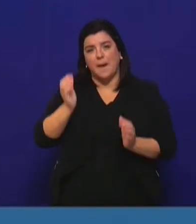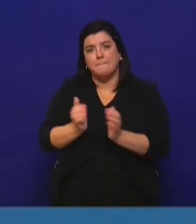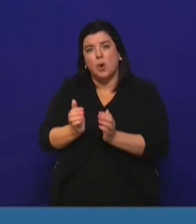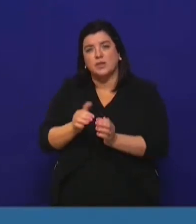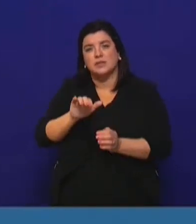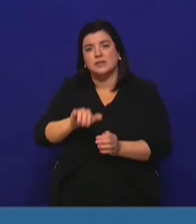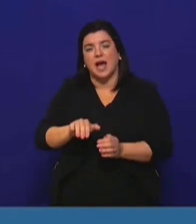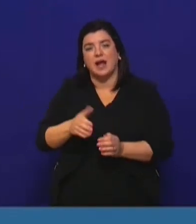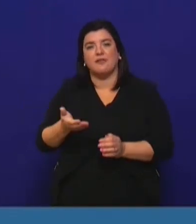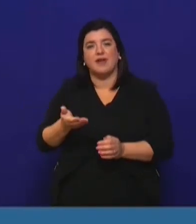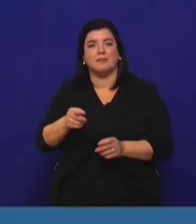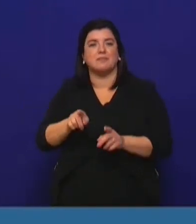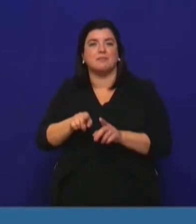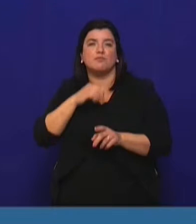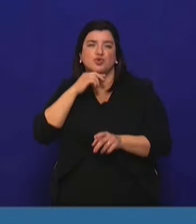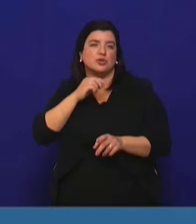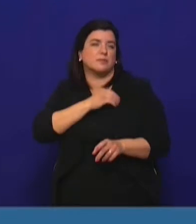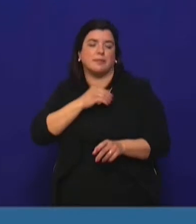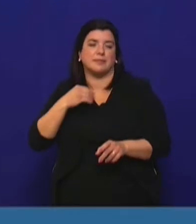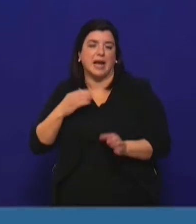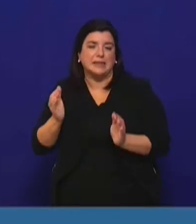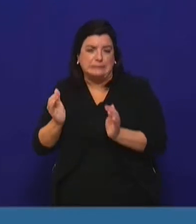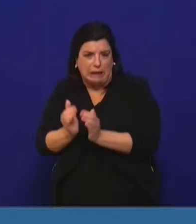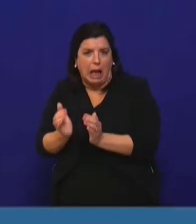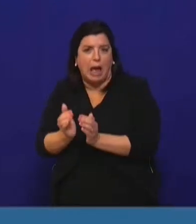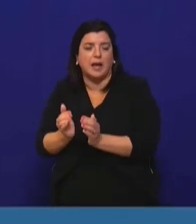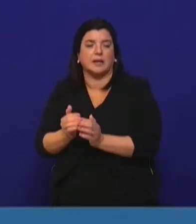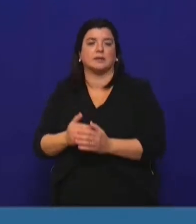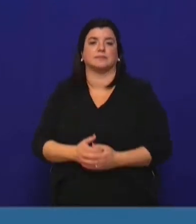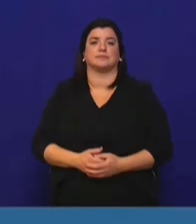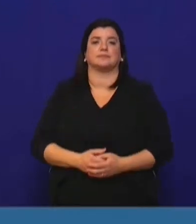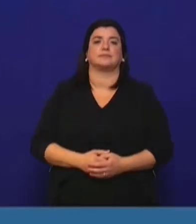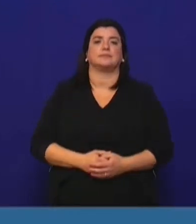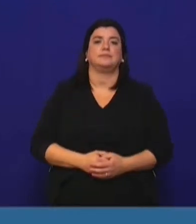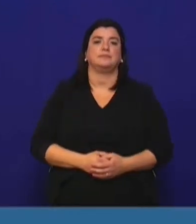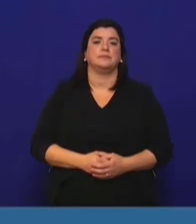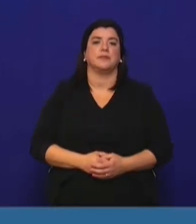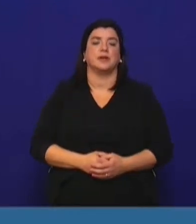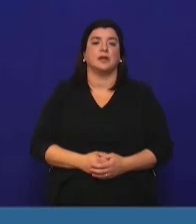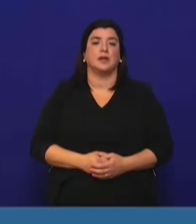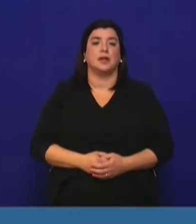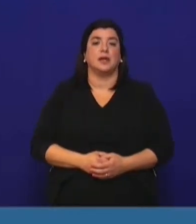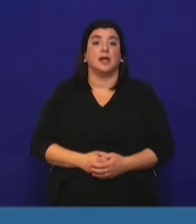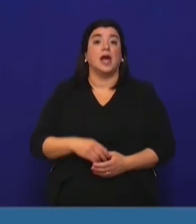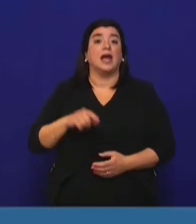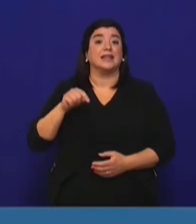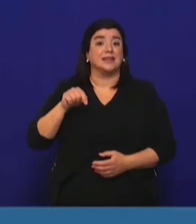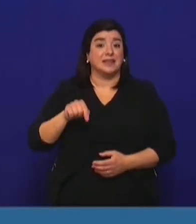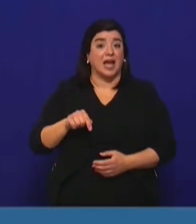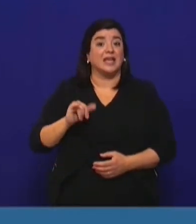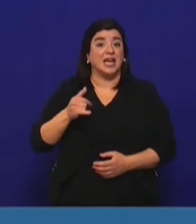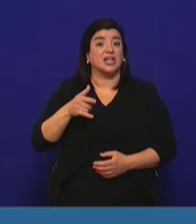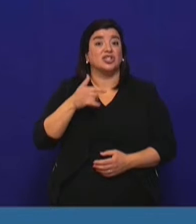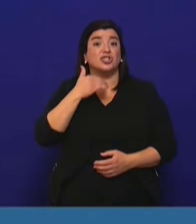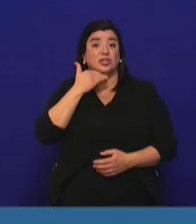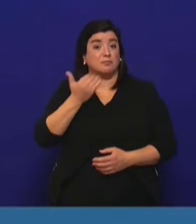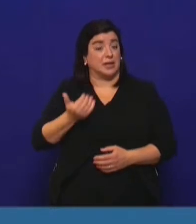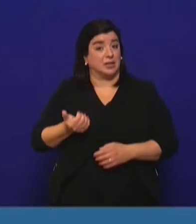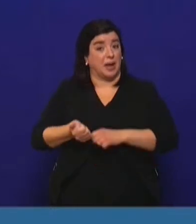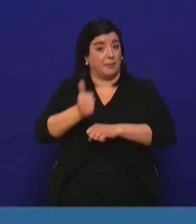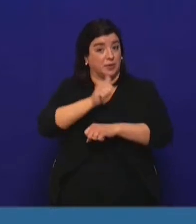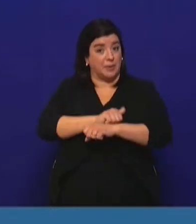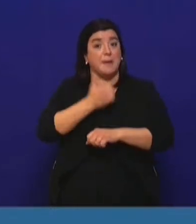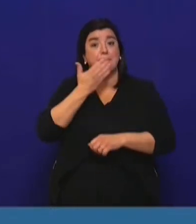nkun nistgħu nlaqmu kemm jista' jkun malajr il dan il-grupp ukoll. U l-istess jekk xi ħadd għadu ma rċivix litra jekk